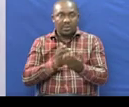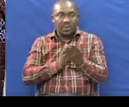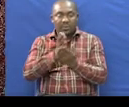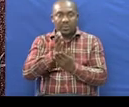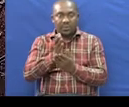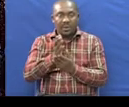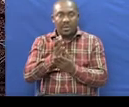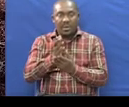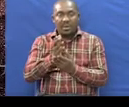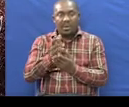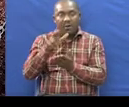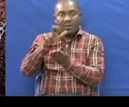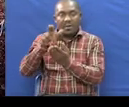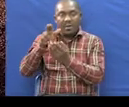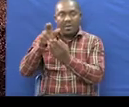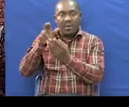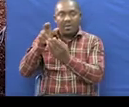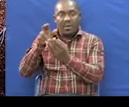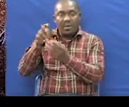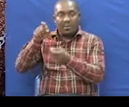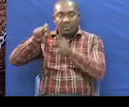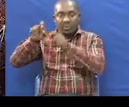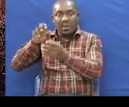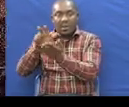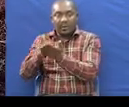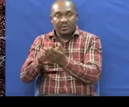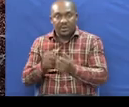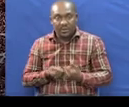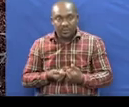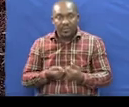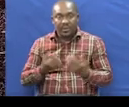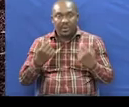4s2. Of course, here the number of electrons are still